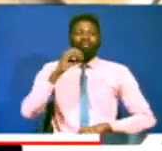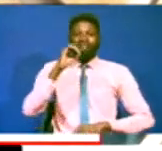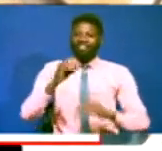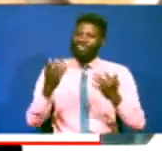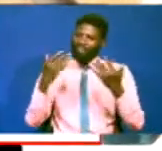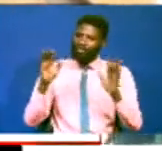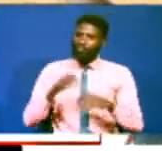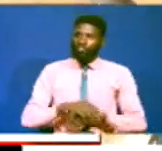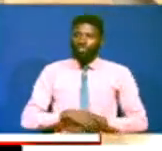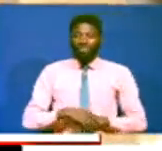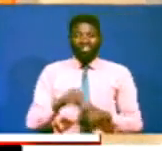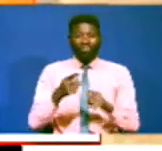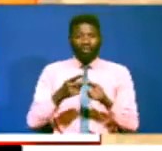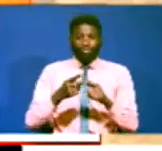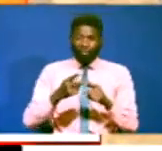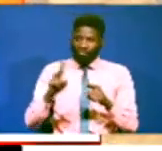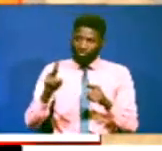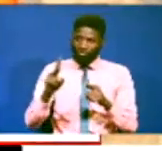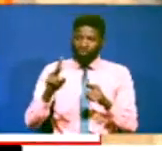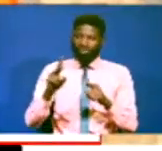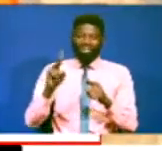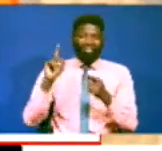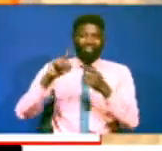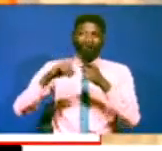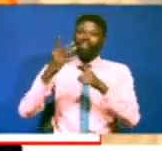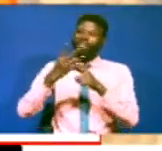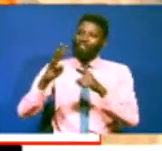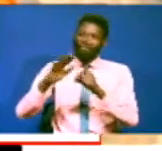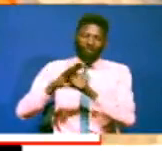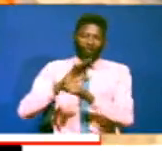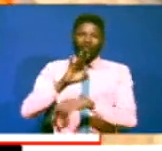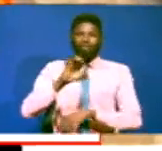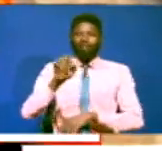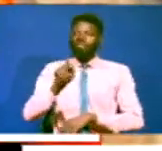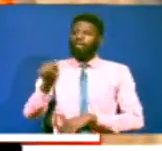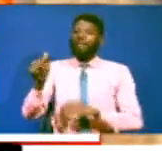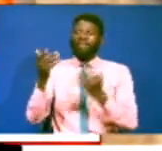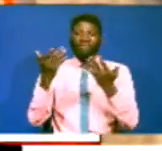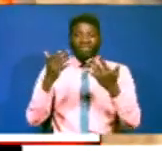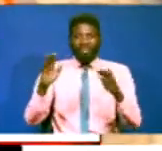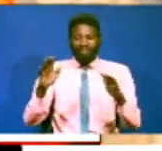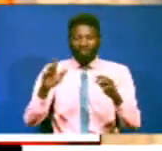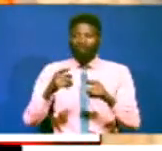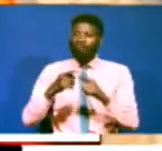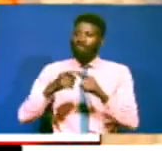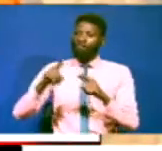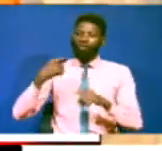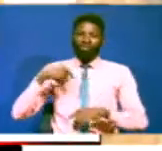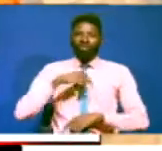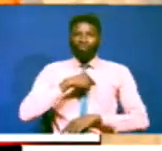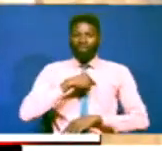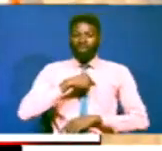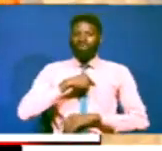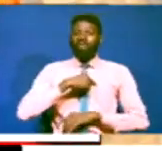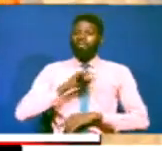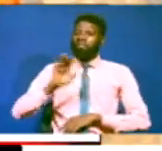for Form 2s up to Form 4s in full. There is school settled. Form 1s we paid, we deposited their